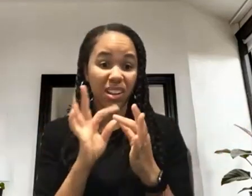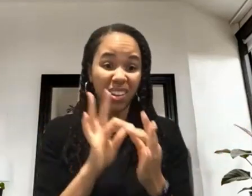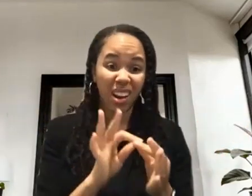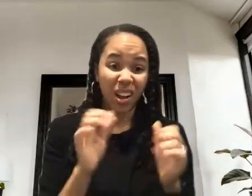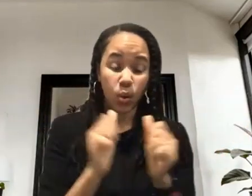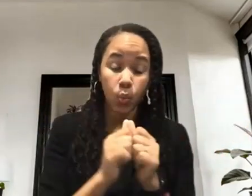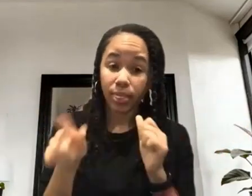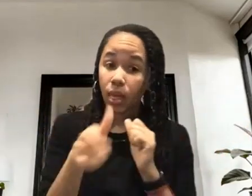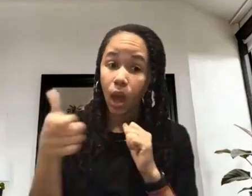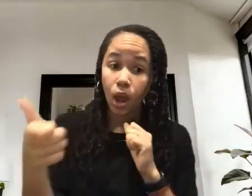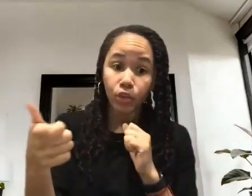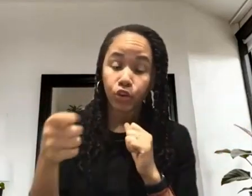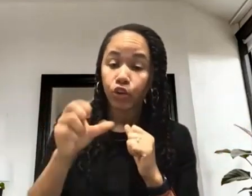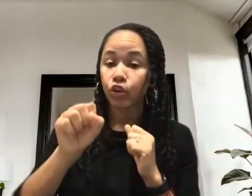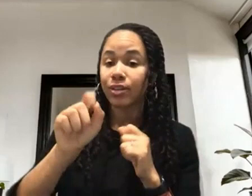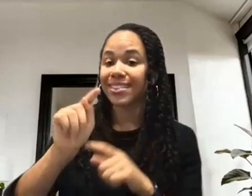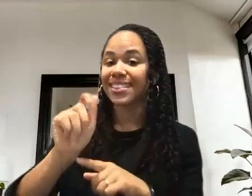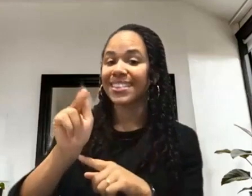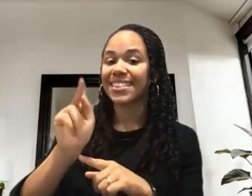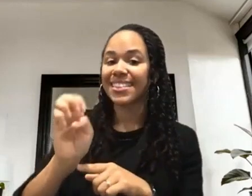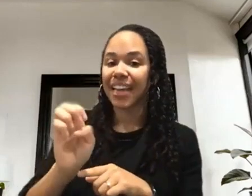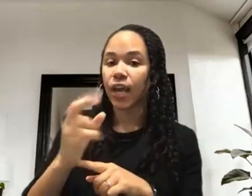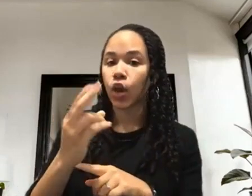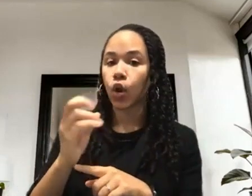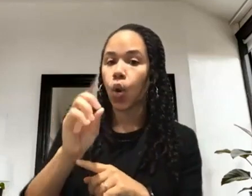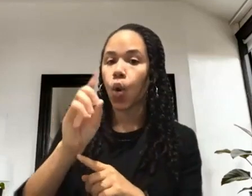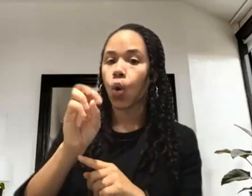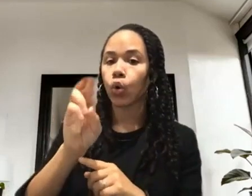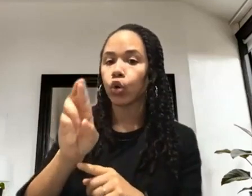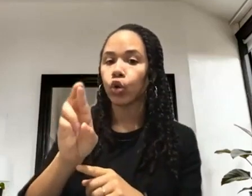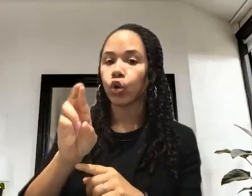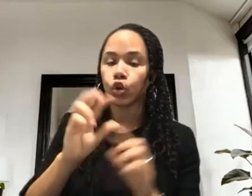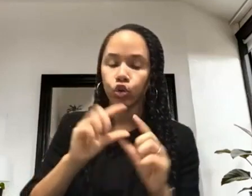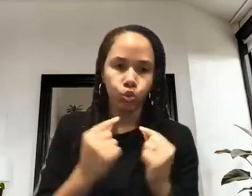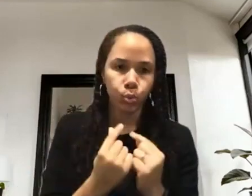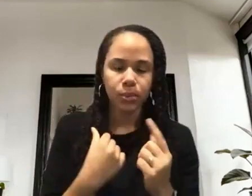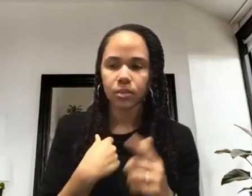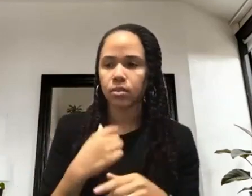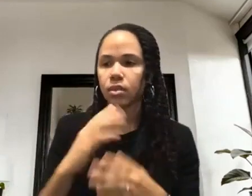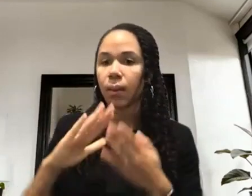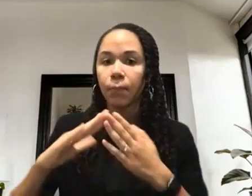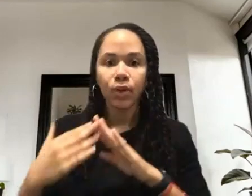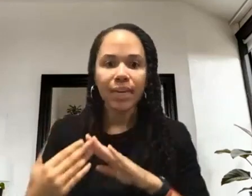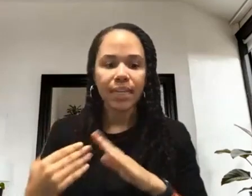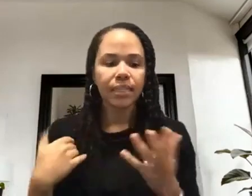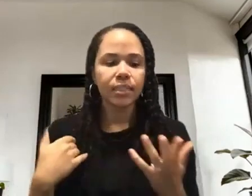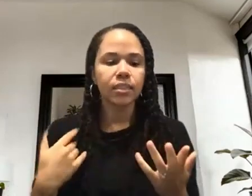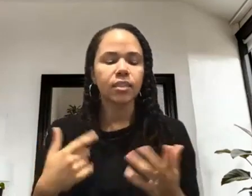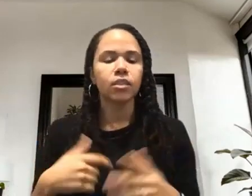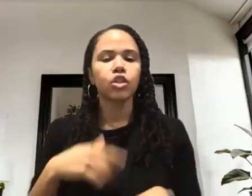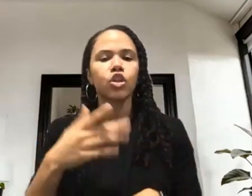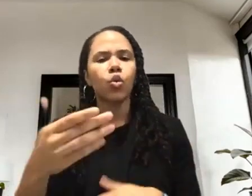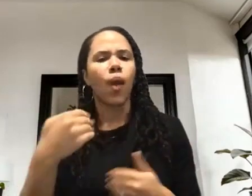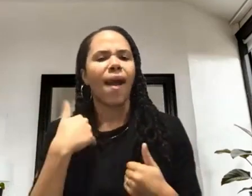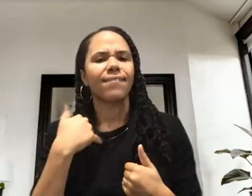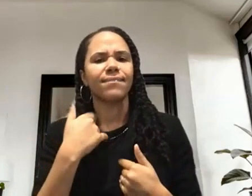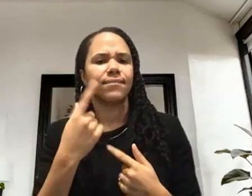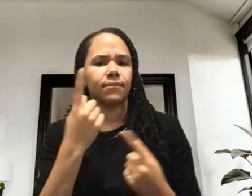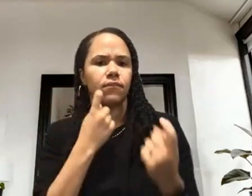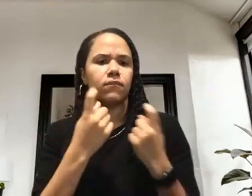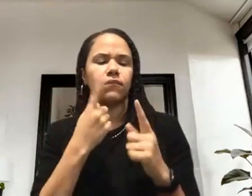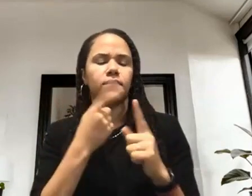other stakeholder groups or communities? Are you getting any inquiries from other, I